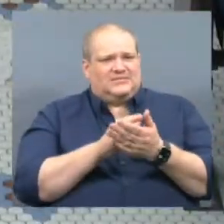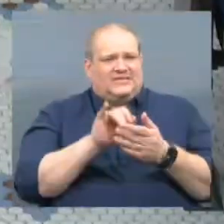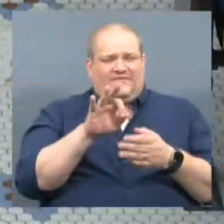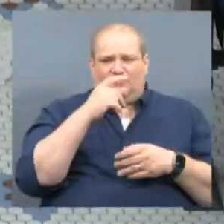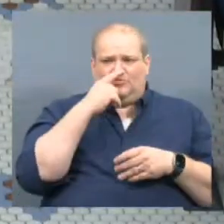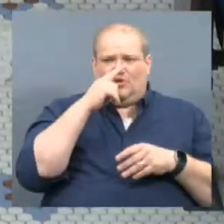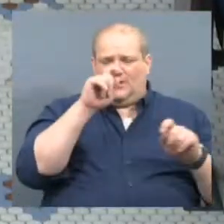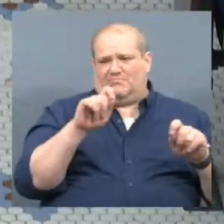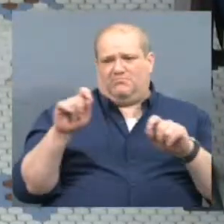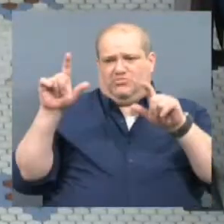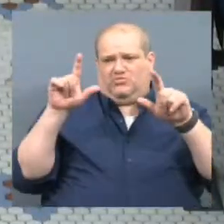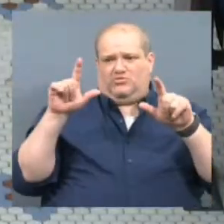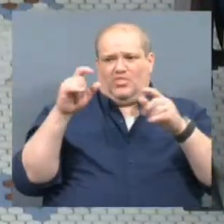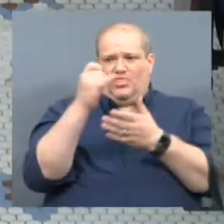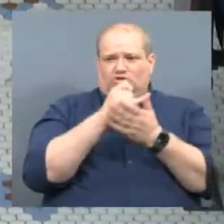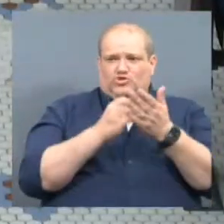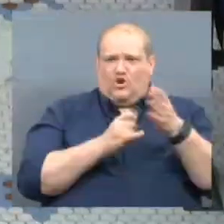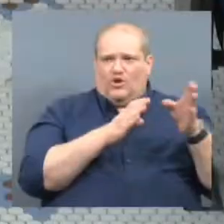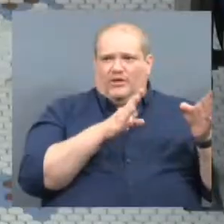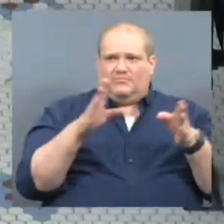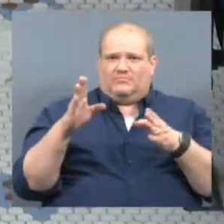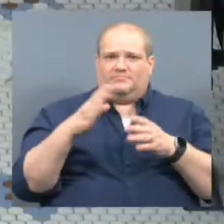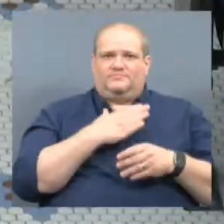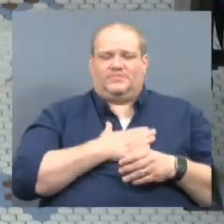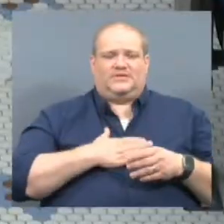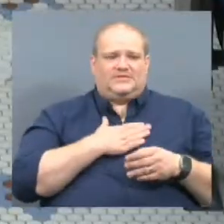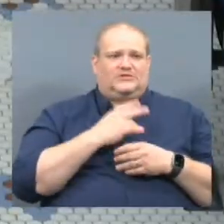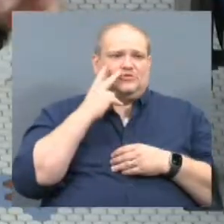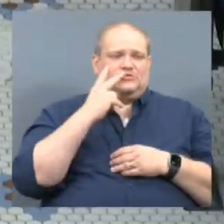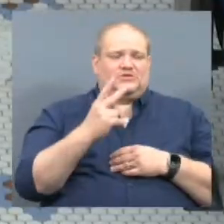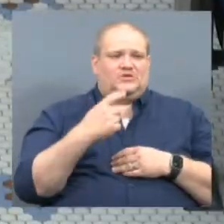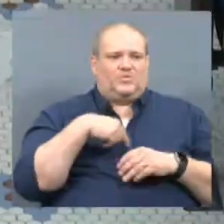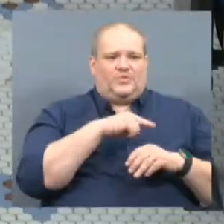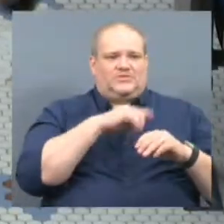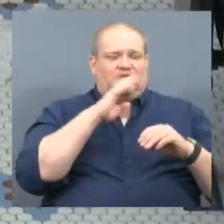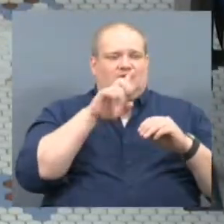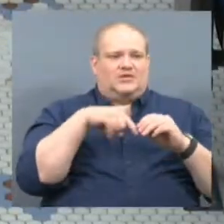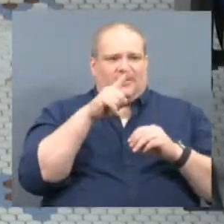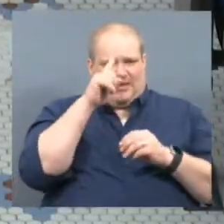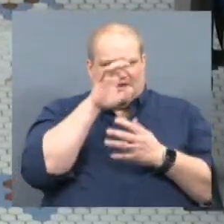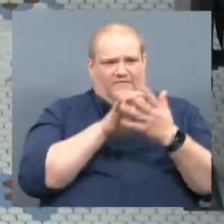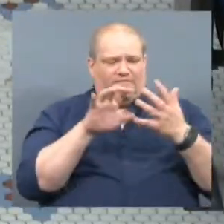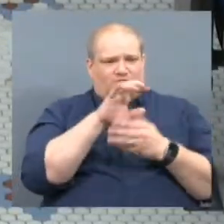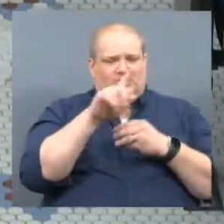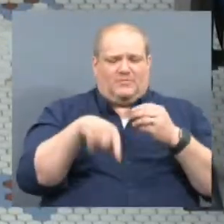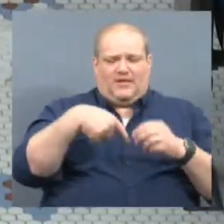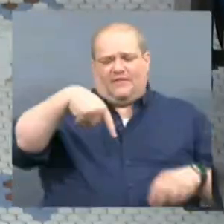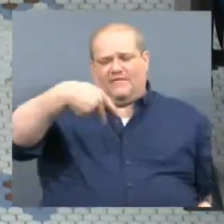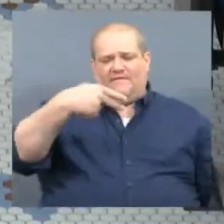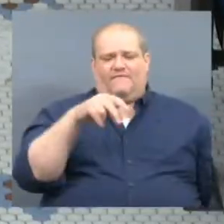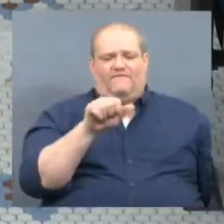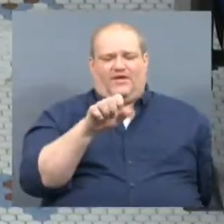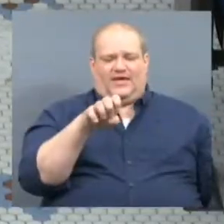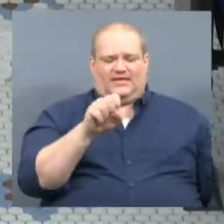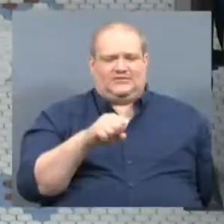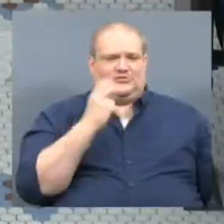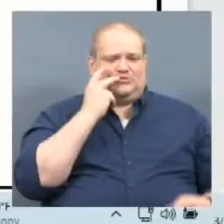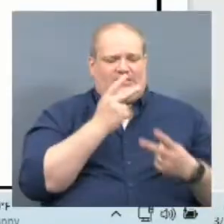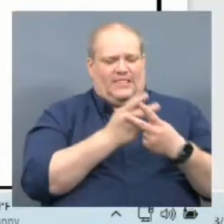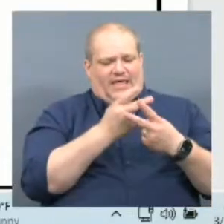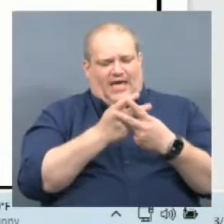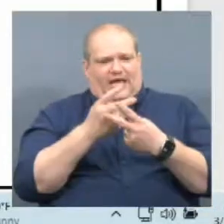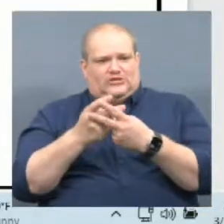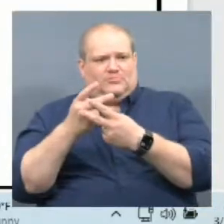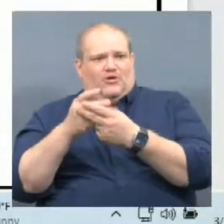the drawing plan up there? You see it, we talked, there's a little confusion about the phases, but you can see the hash marked area is